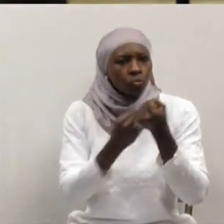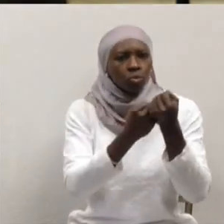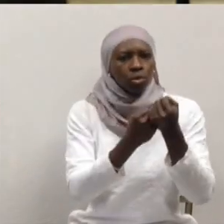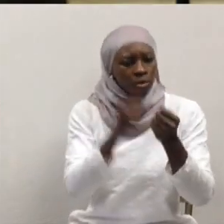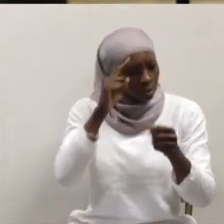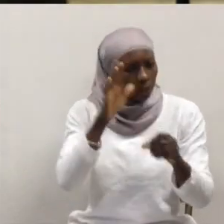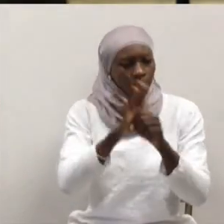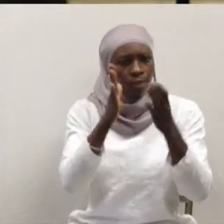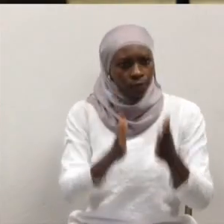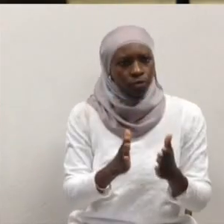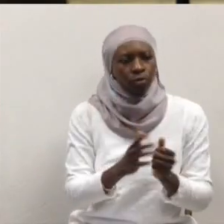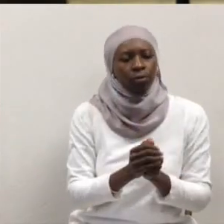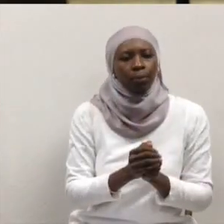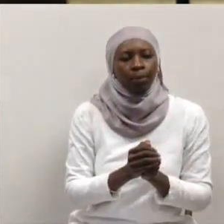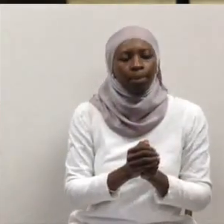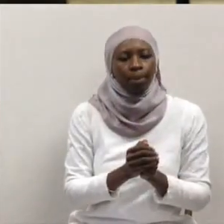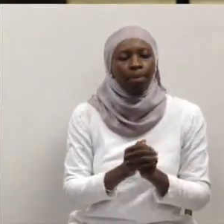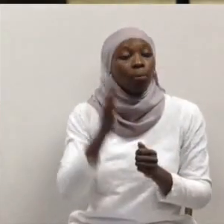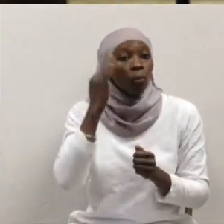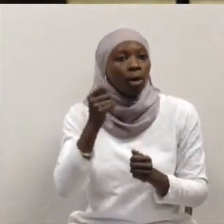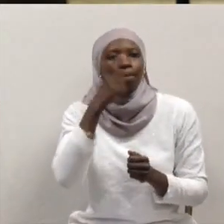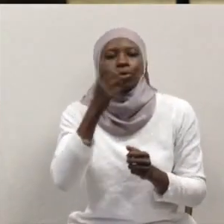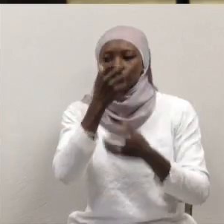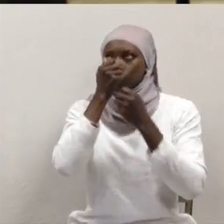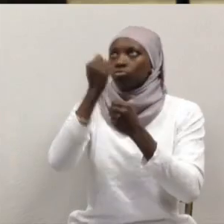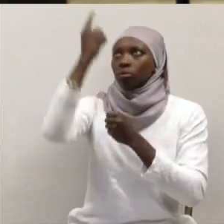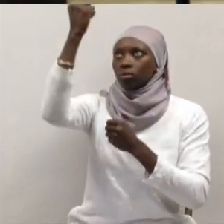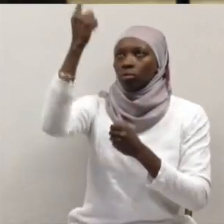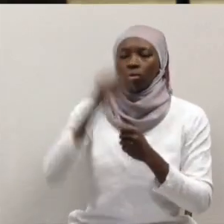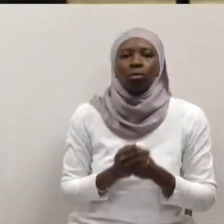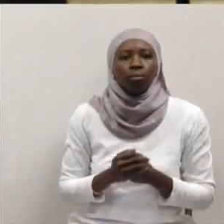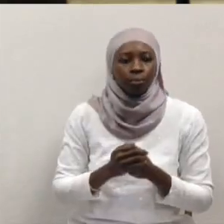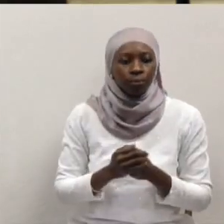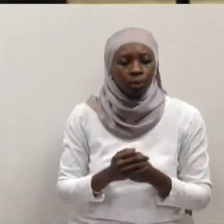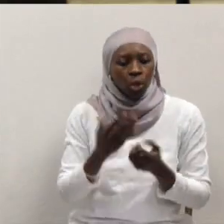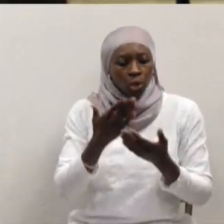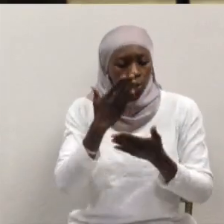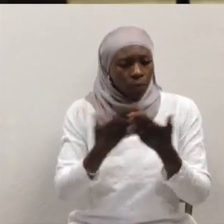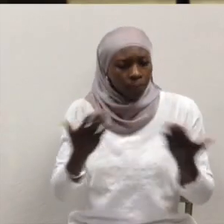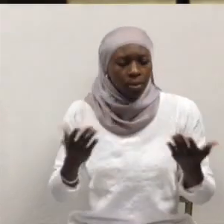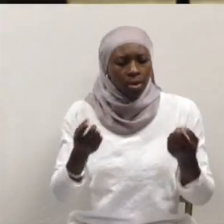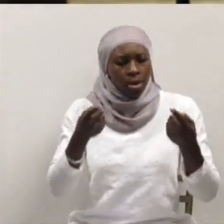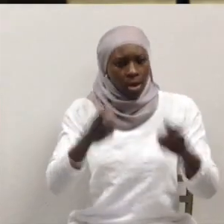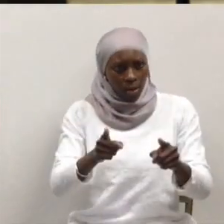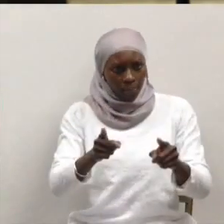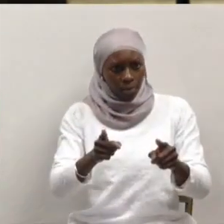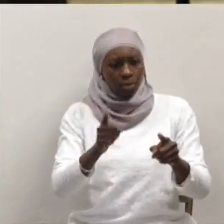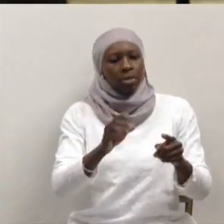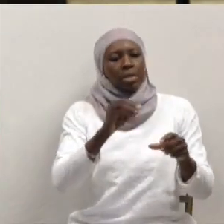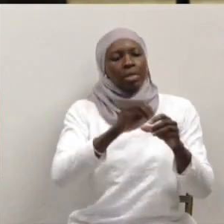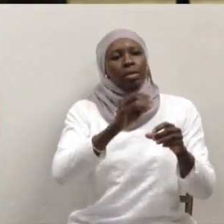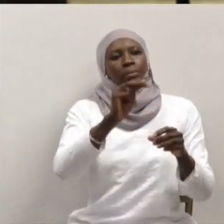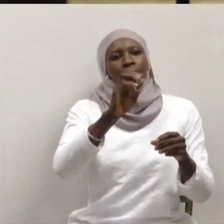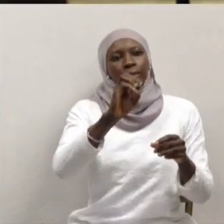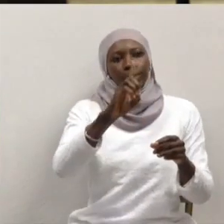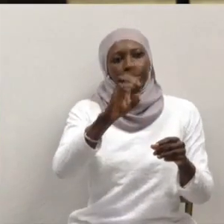standing with them. Why? Because they trusted Allah. Something happened at the side of Medina when